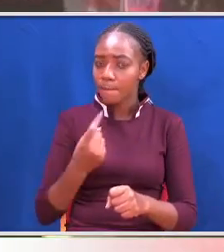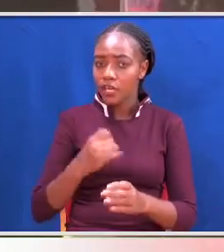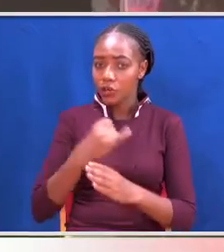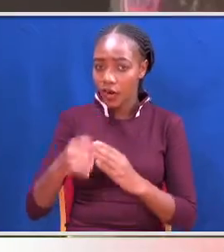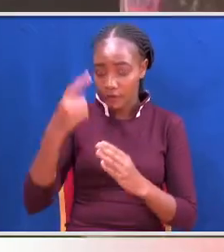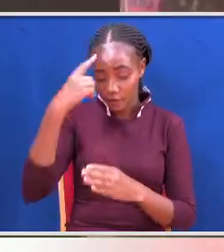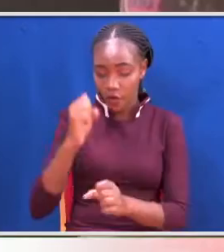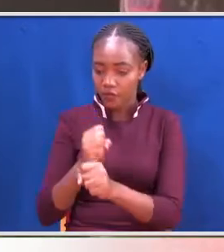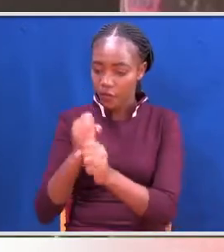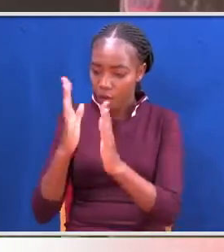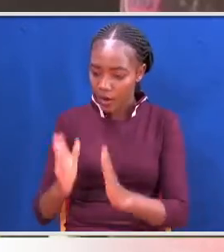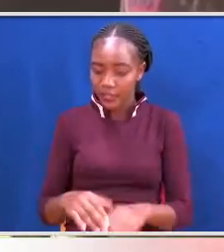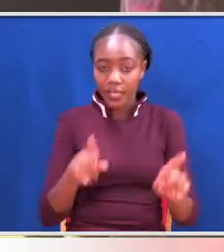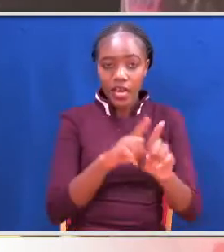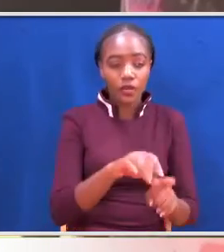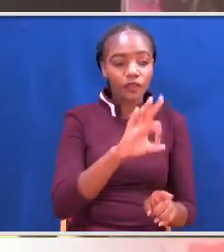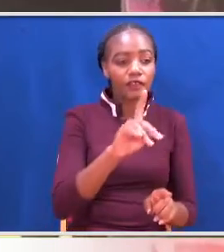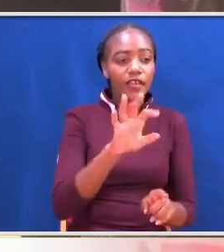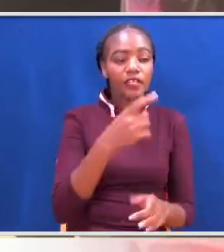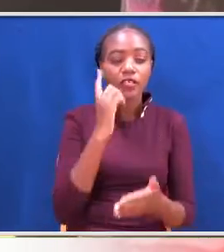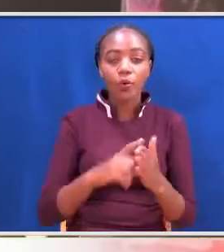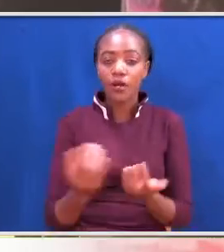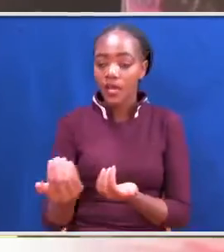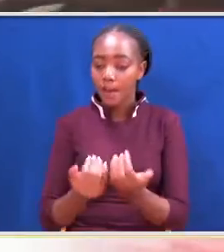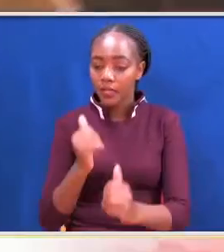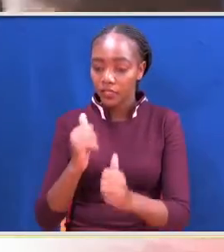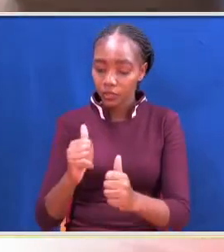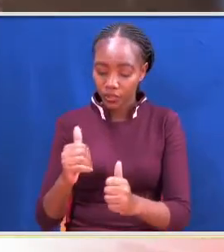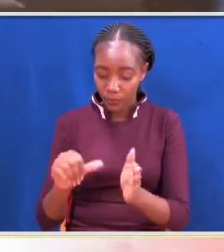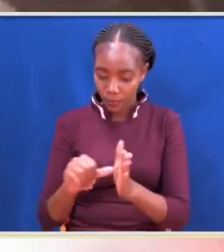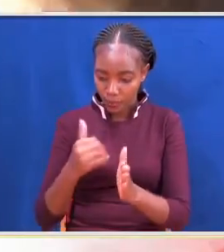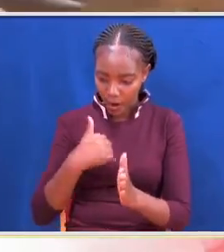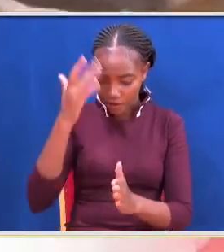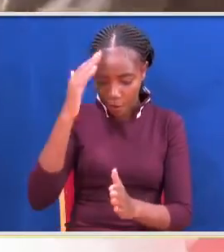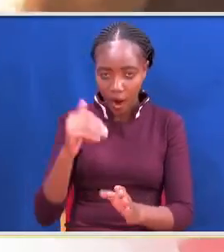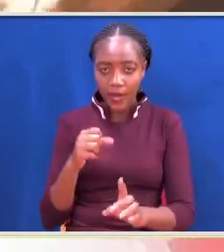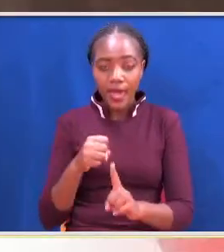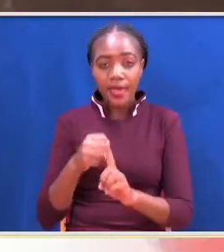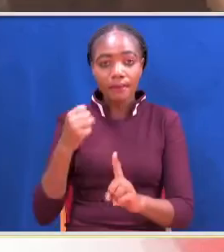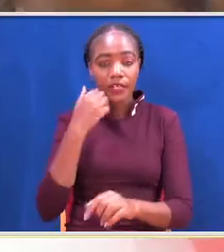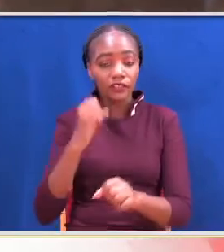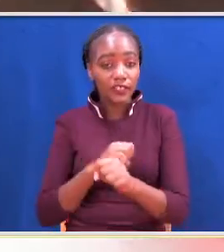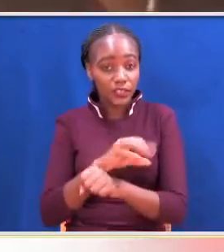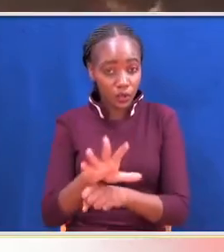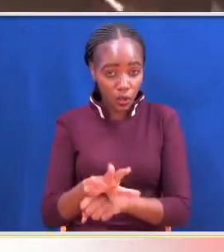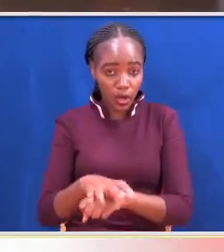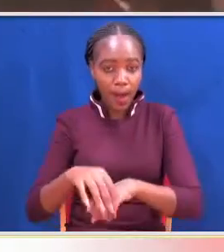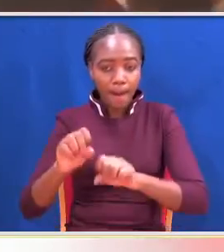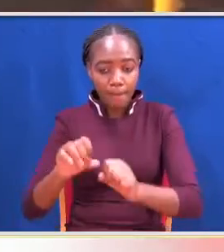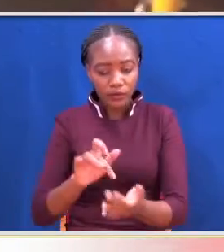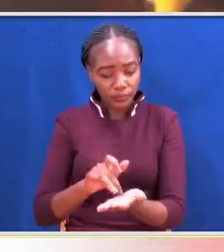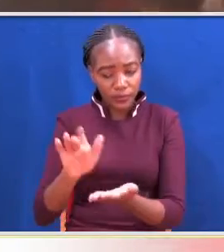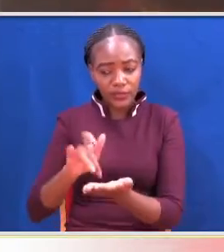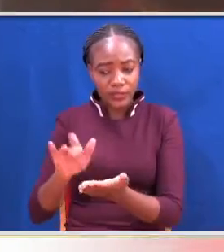employees. According to FKE, businesses which are already struggling due to the impact of COVID-19 will be forced to lay off